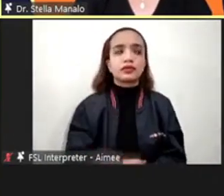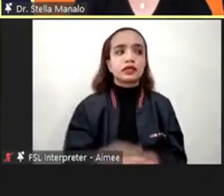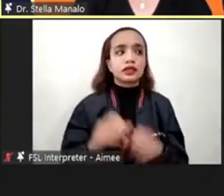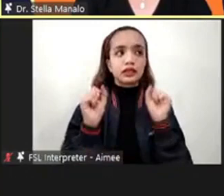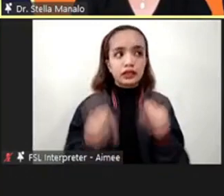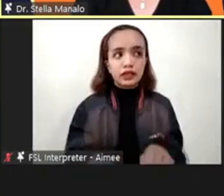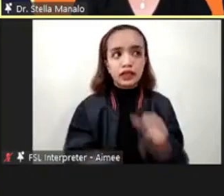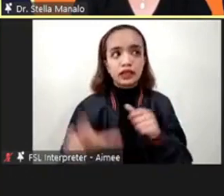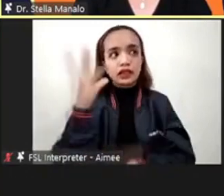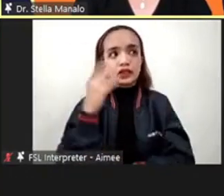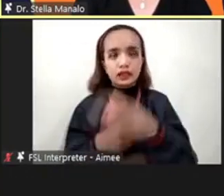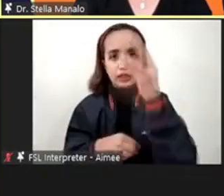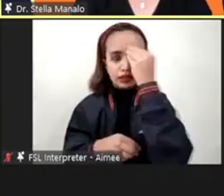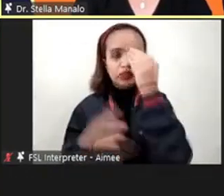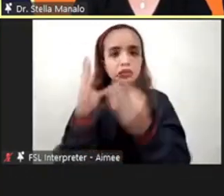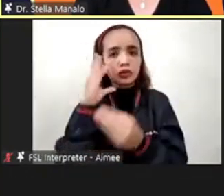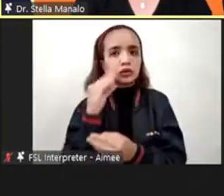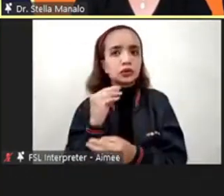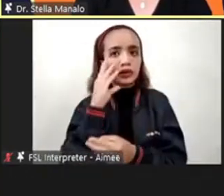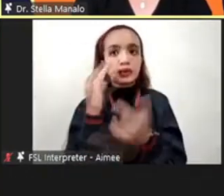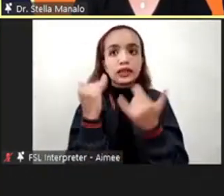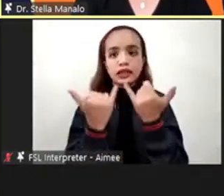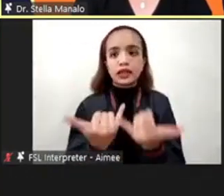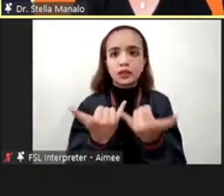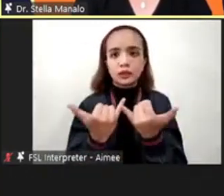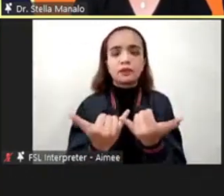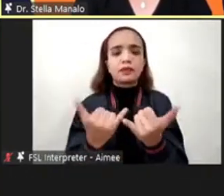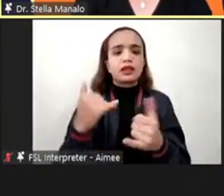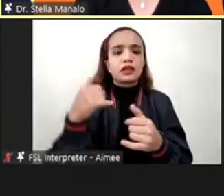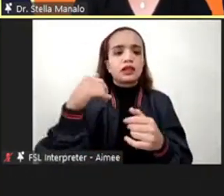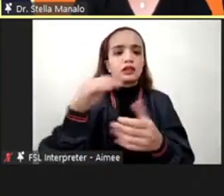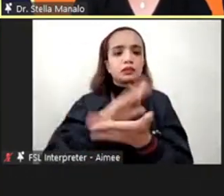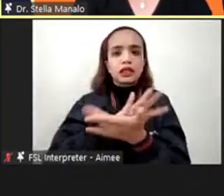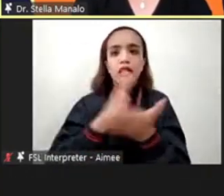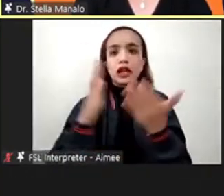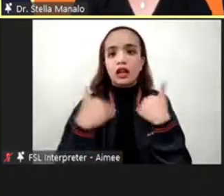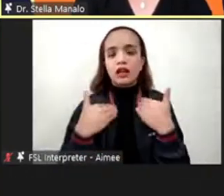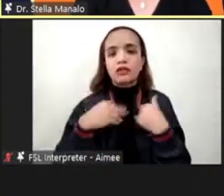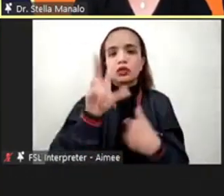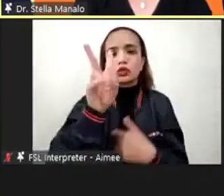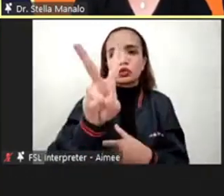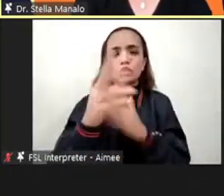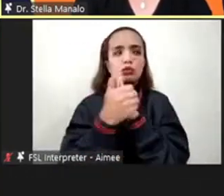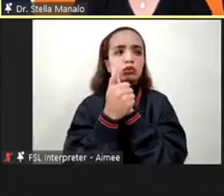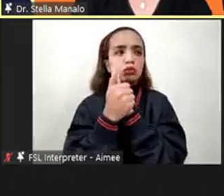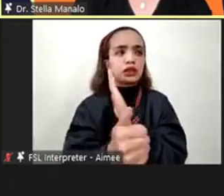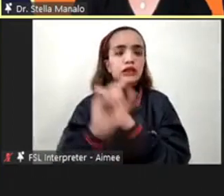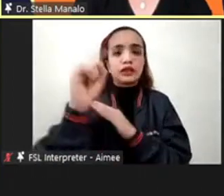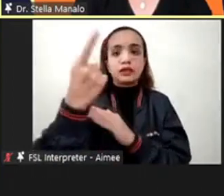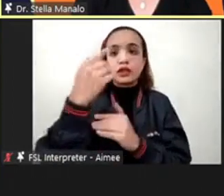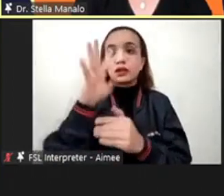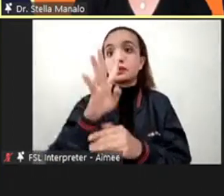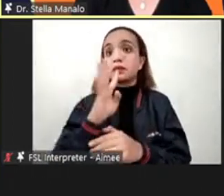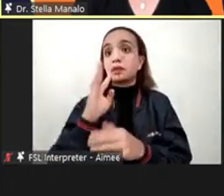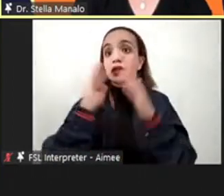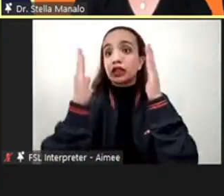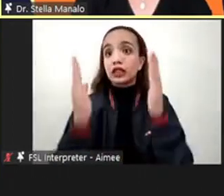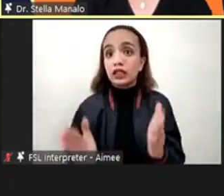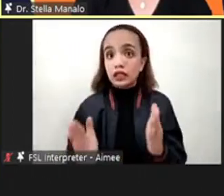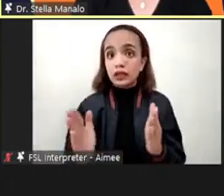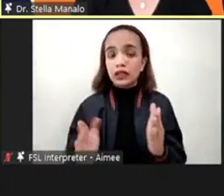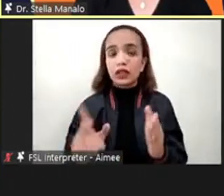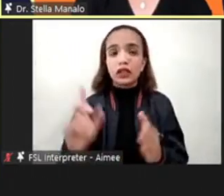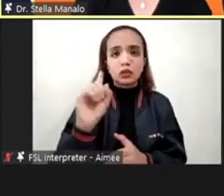learn from our experience during this pandemic. We have two excellent speakers. The first speaker will tell us what individual